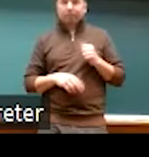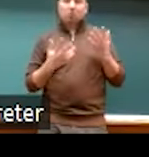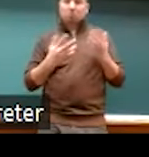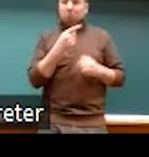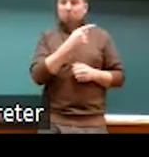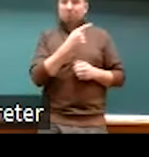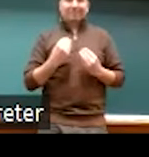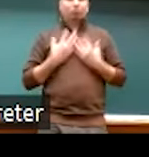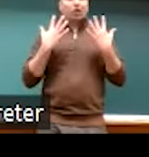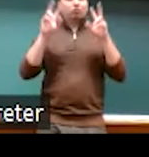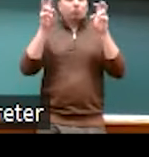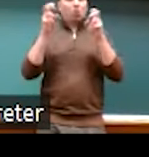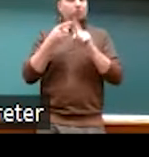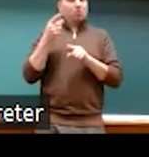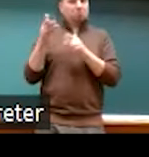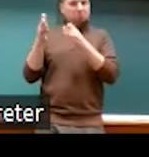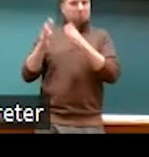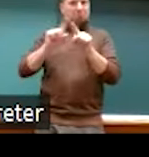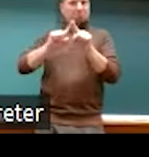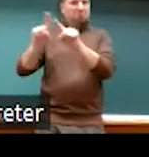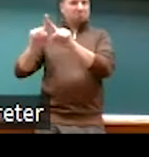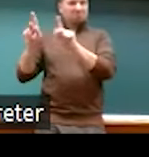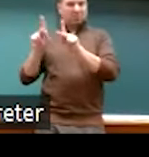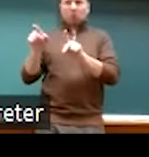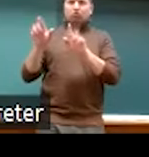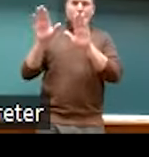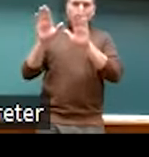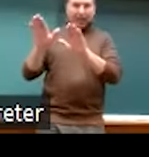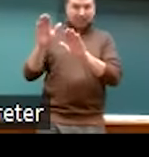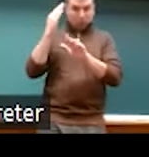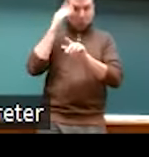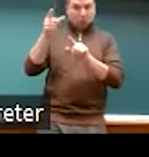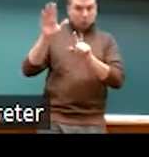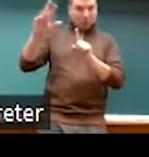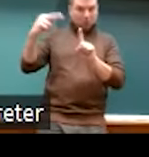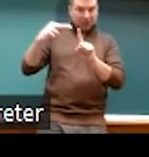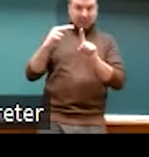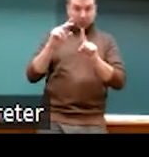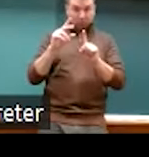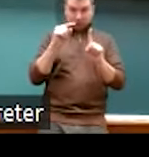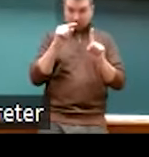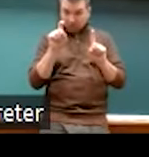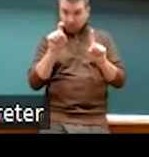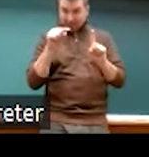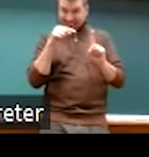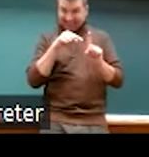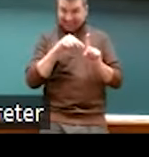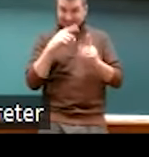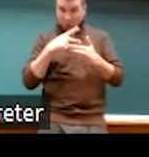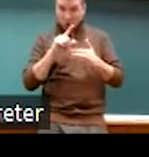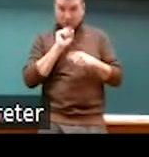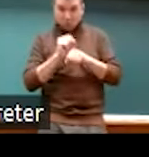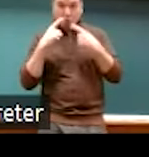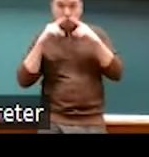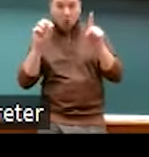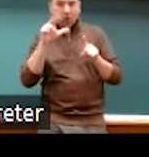So that's great to know how people feel about it, but does it work? And so how have we tested this? So around 2016, we started a pre-pilot